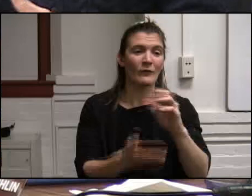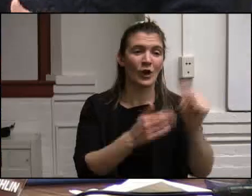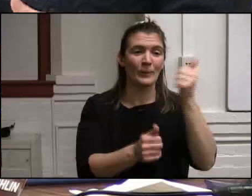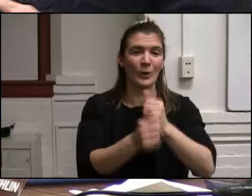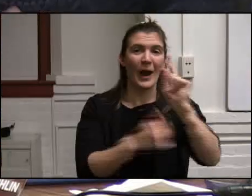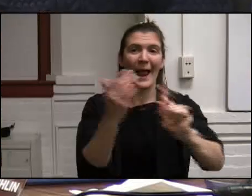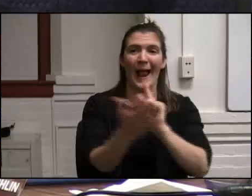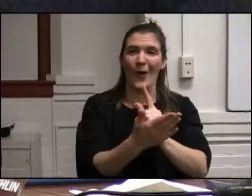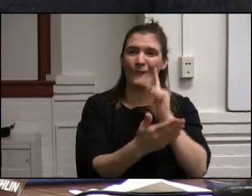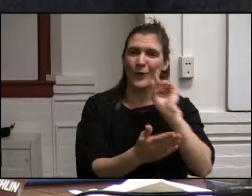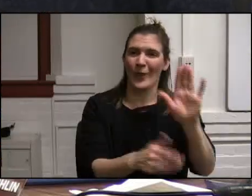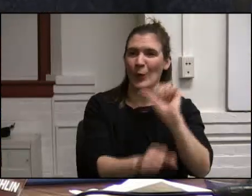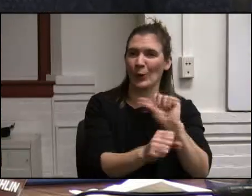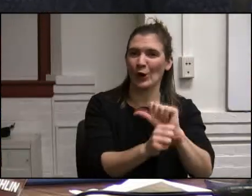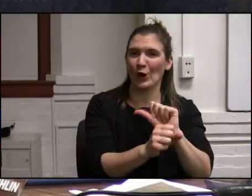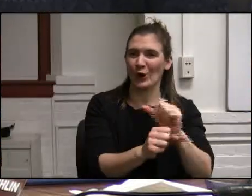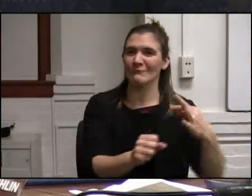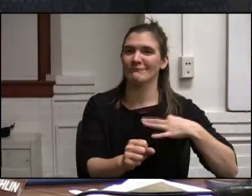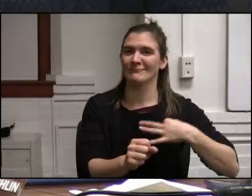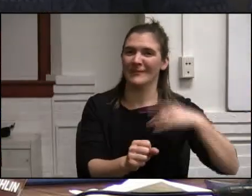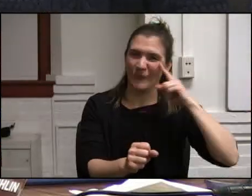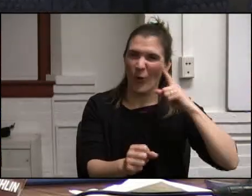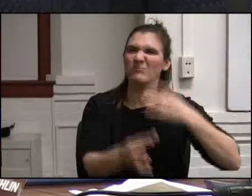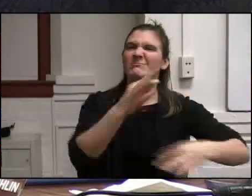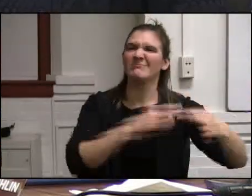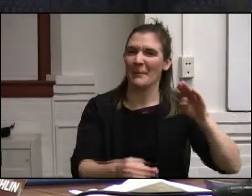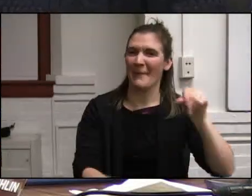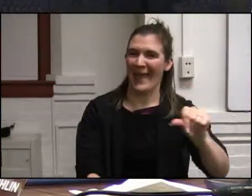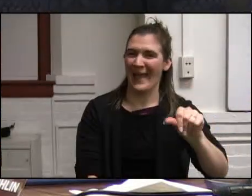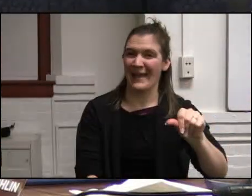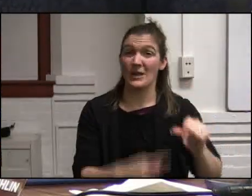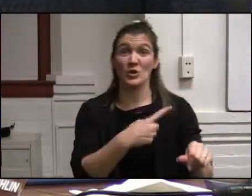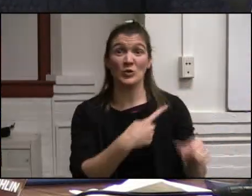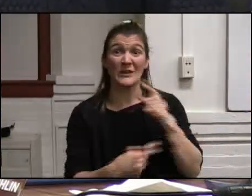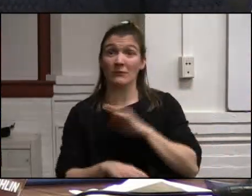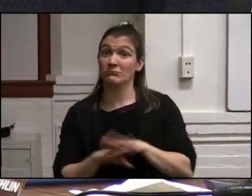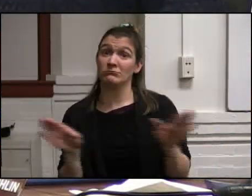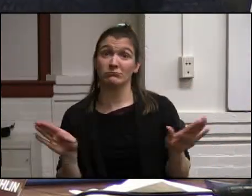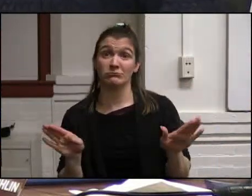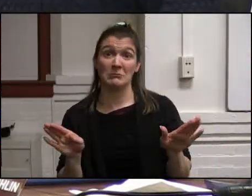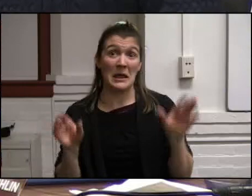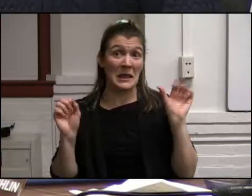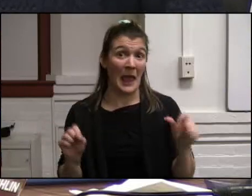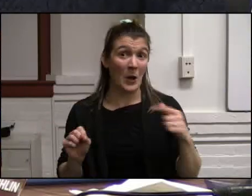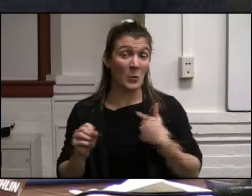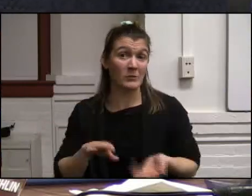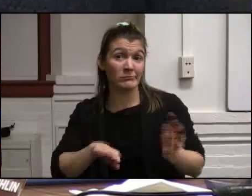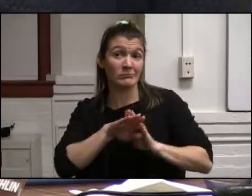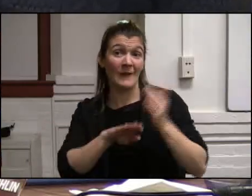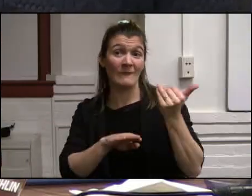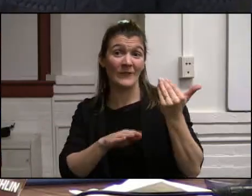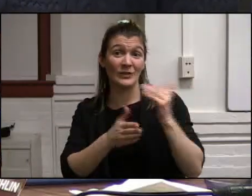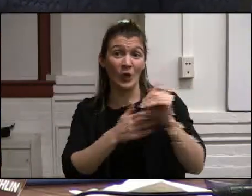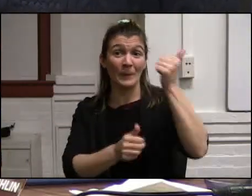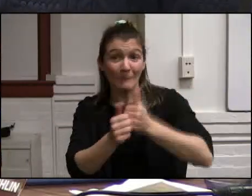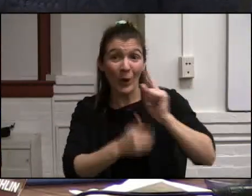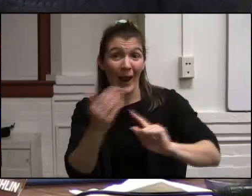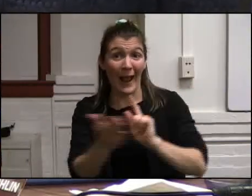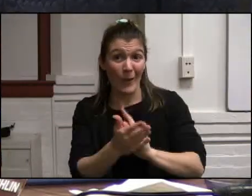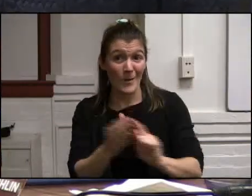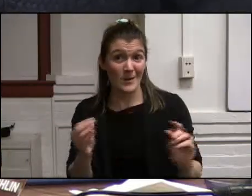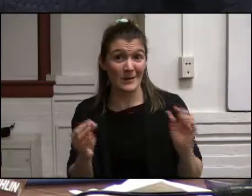$12 per hour funding to the recovery coaches. And you asked us what would it take to make that $15 per